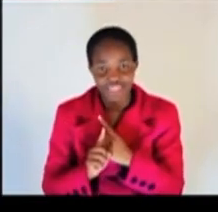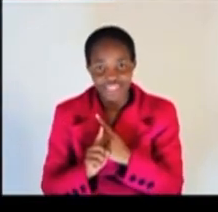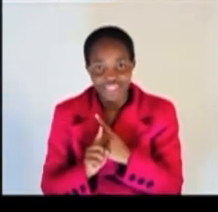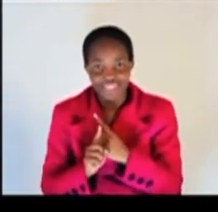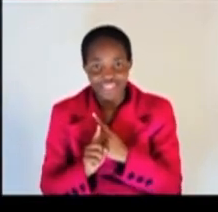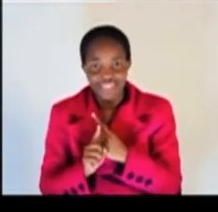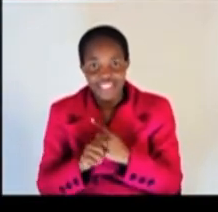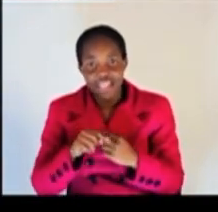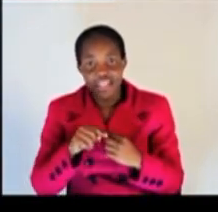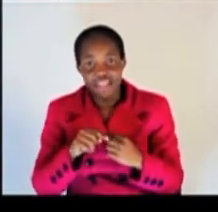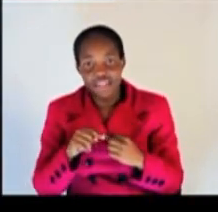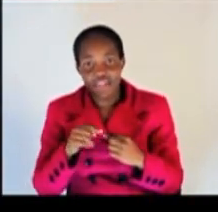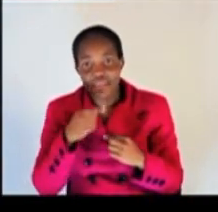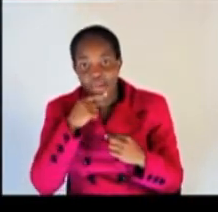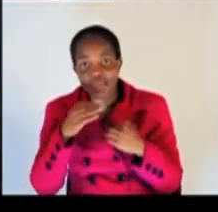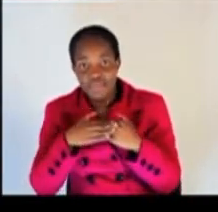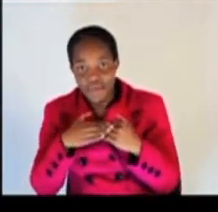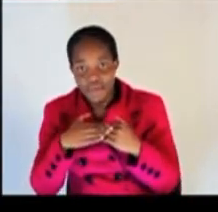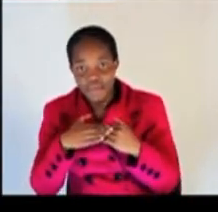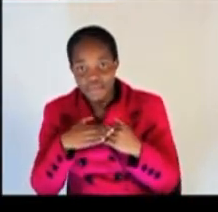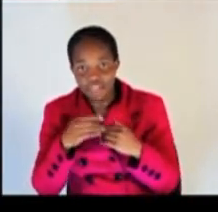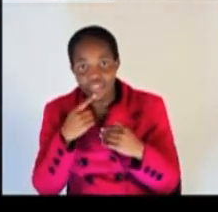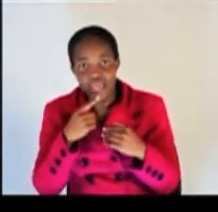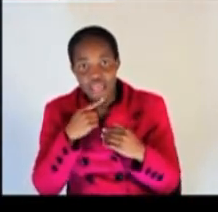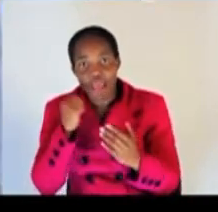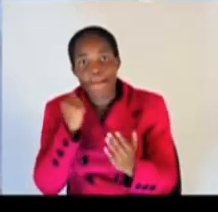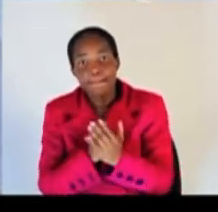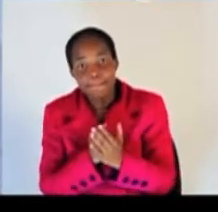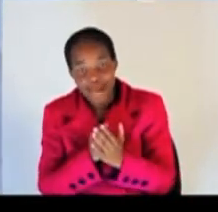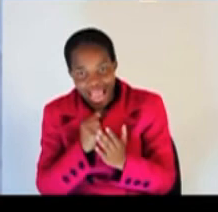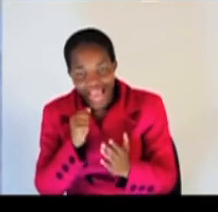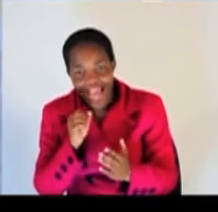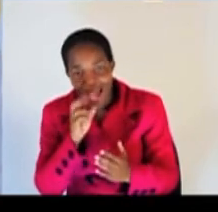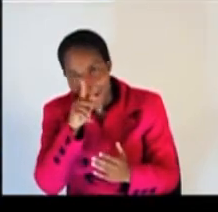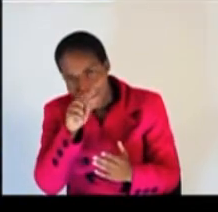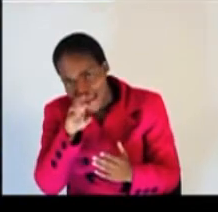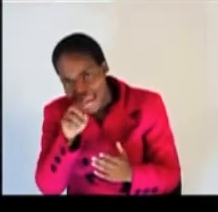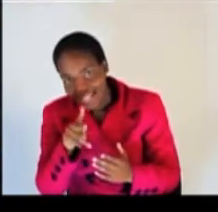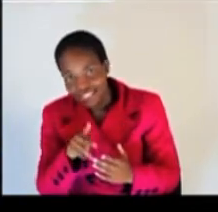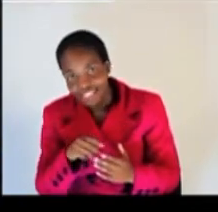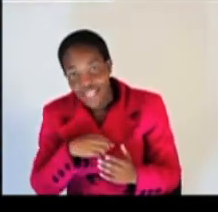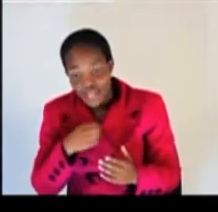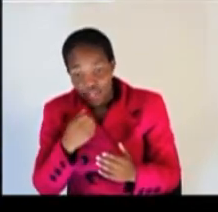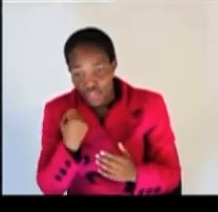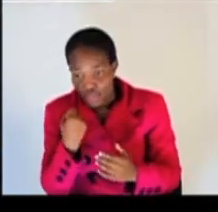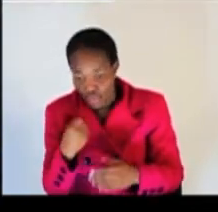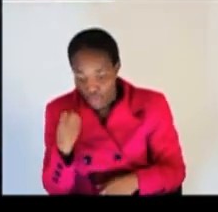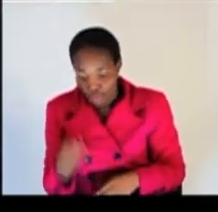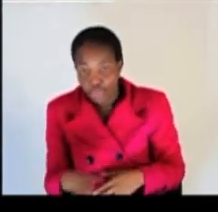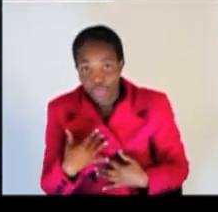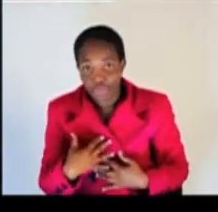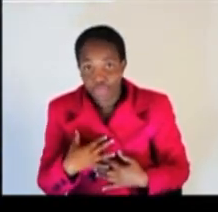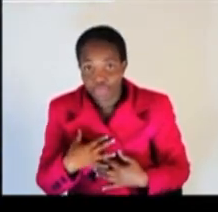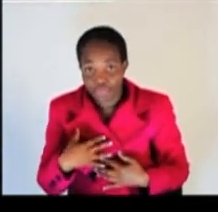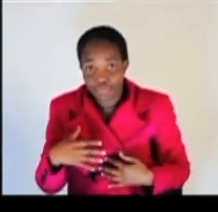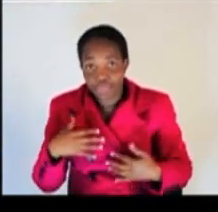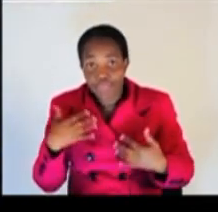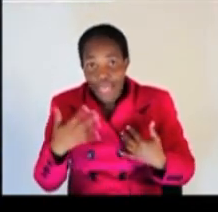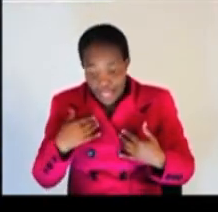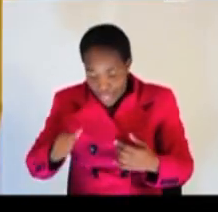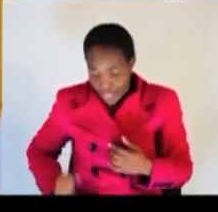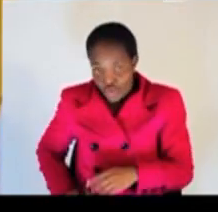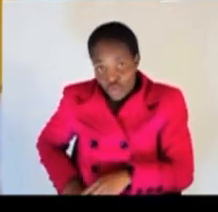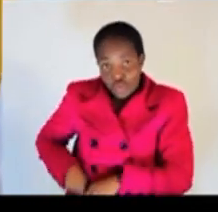the guy next to him shouted, "Pass!" He got so scared, he threw the ball on the ground and he took his pass